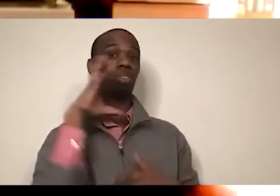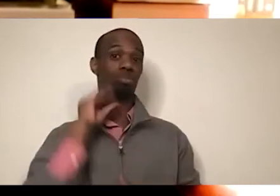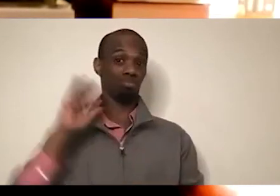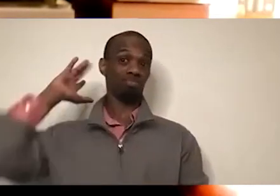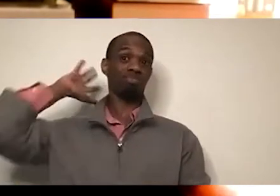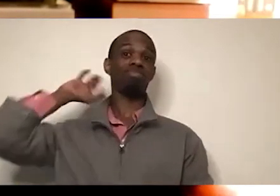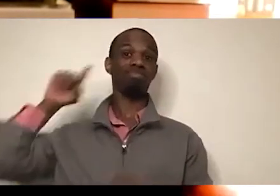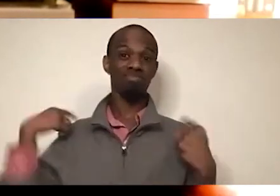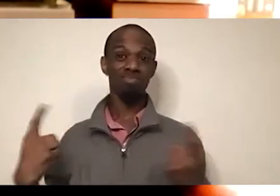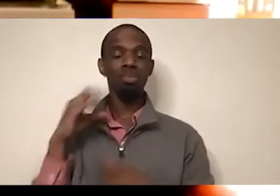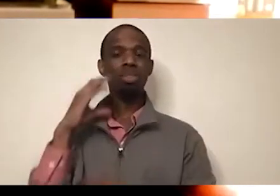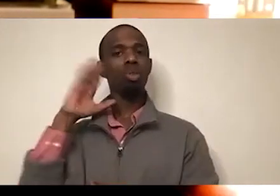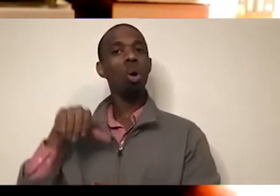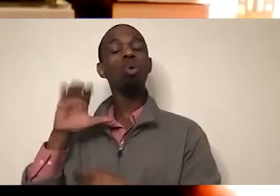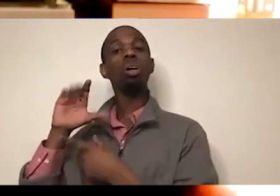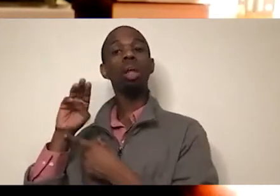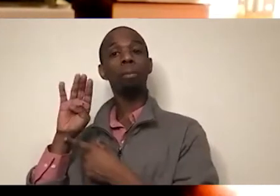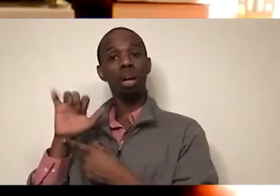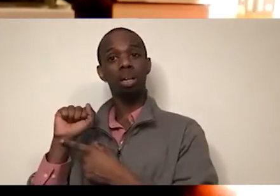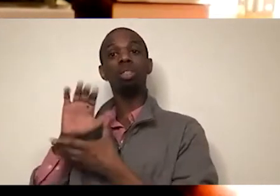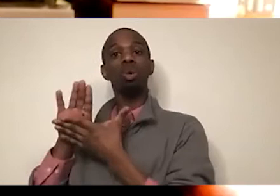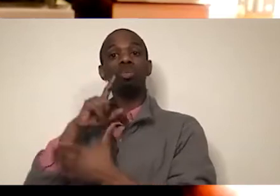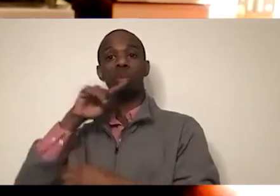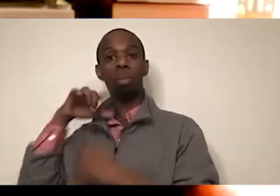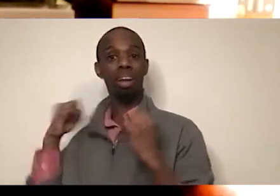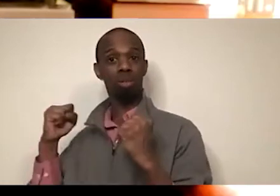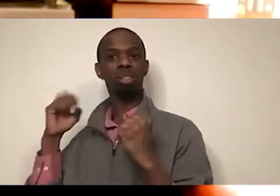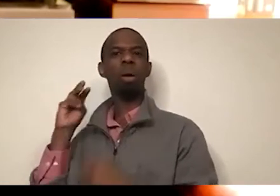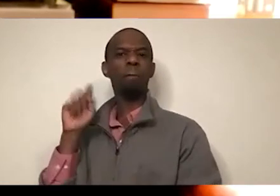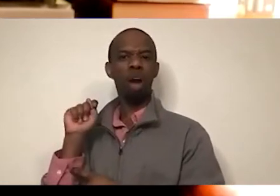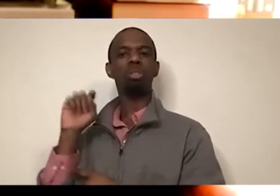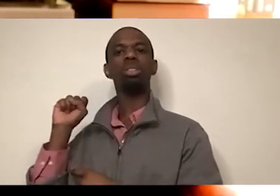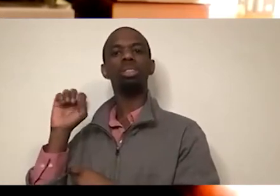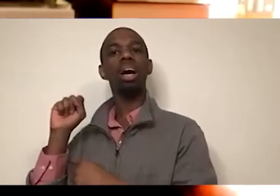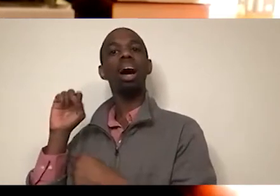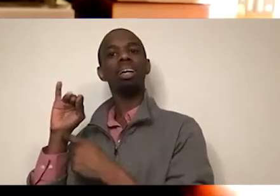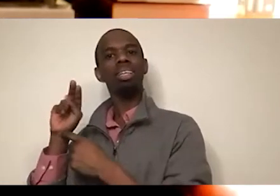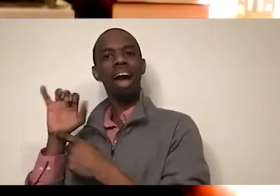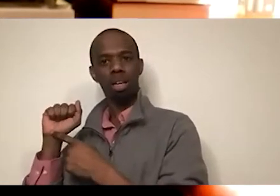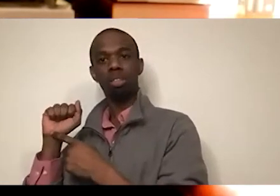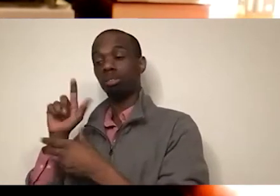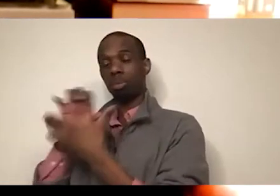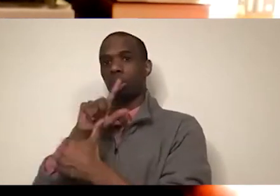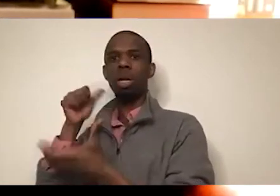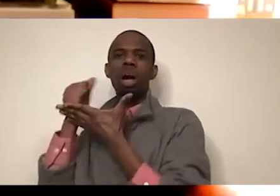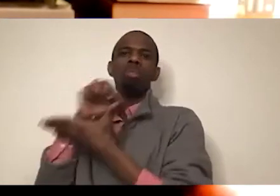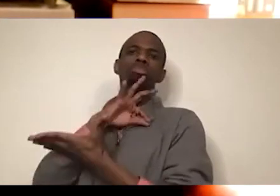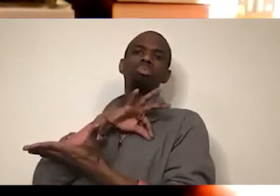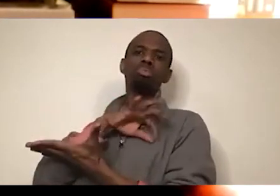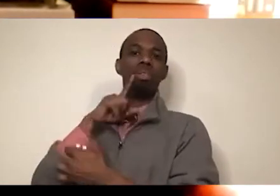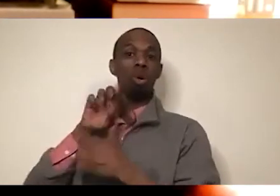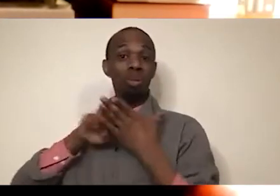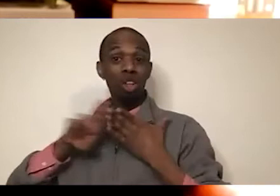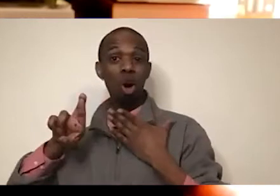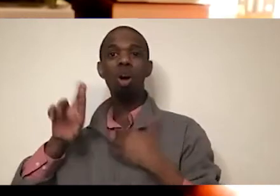of research and data and support, being able to have experts come to the city council and testify,